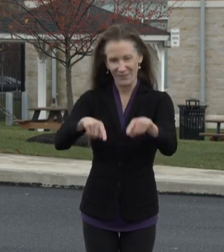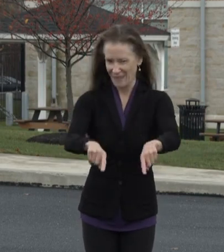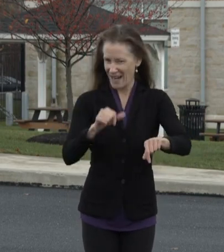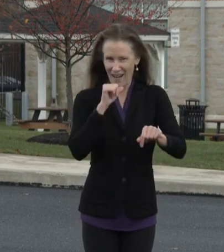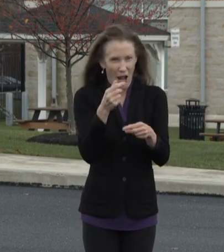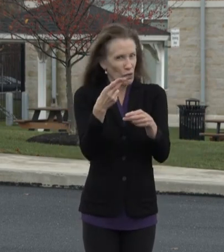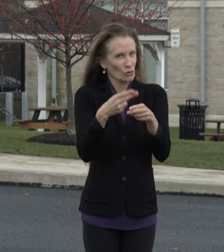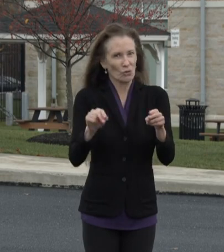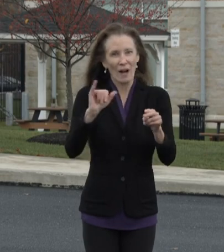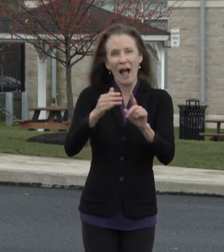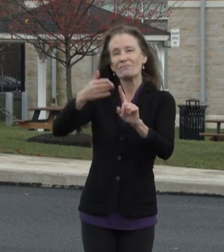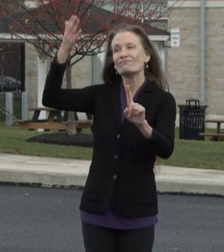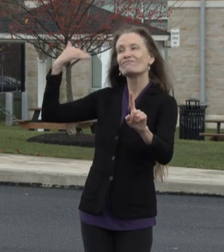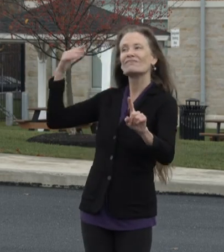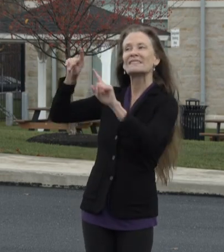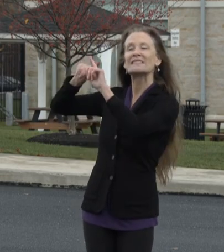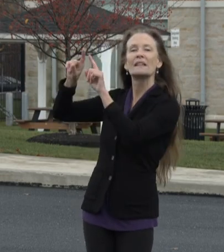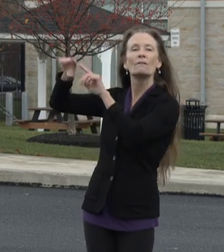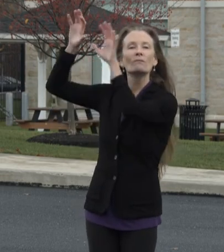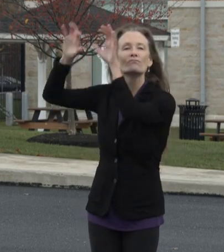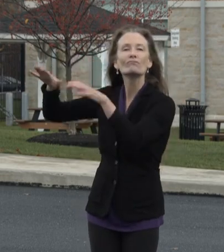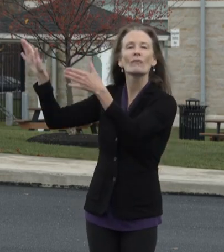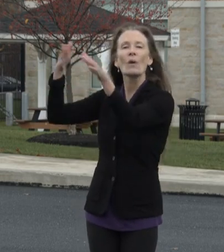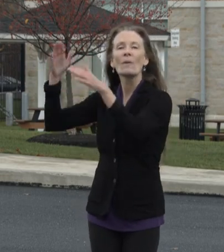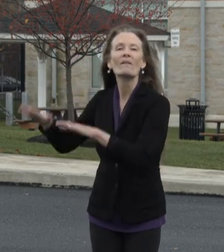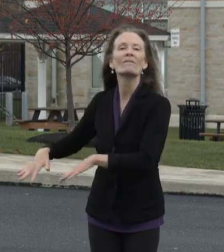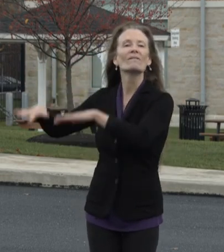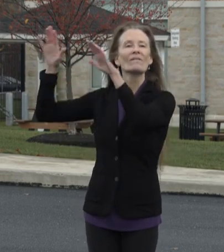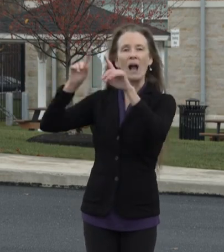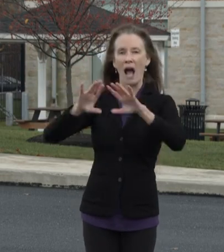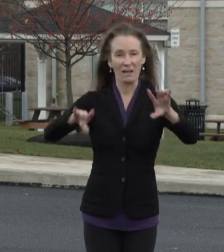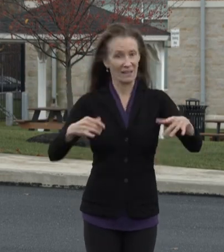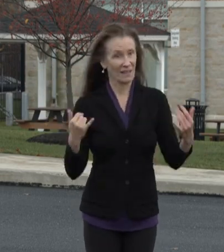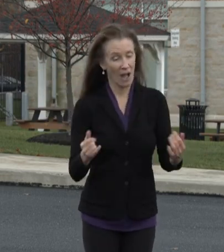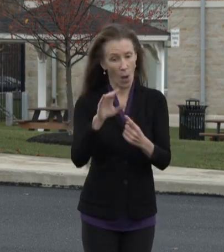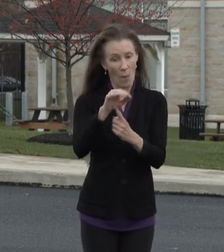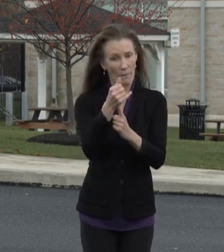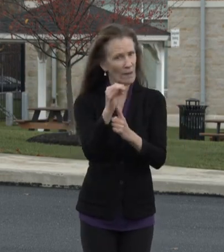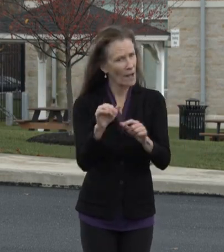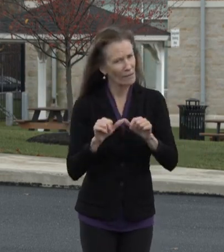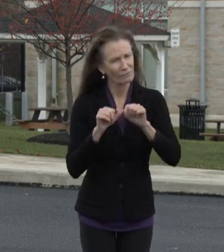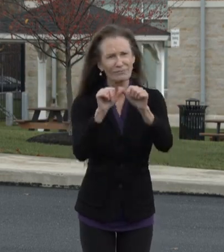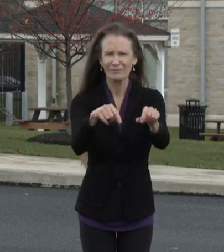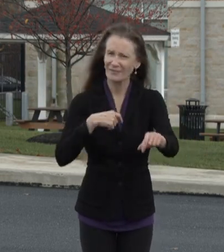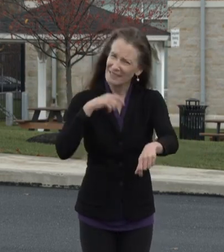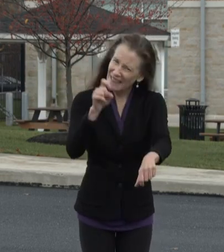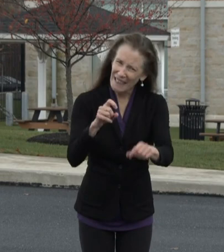private jobs. And that way they get them. Okay.